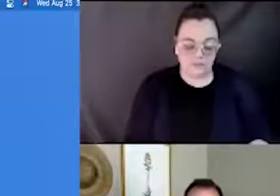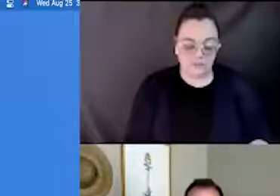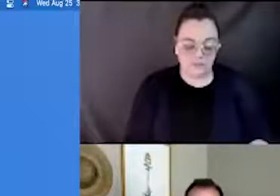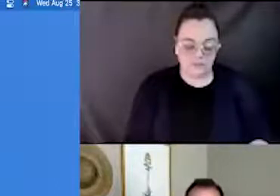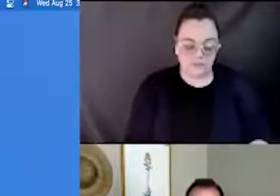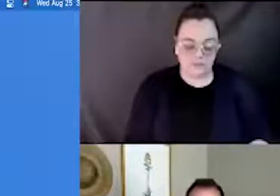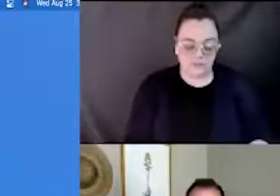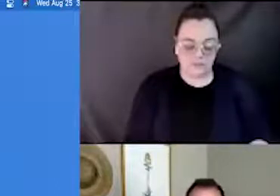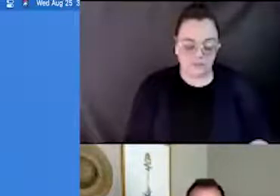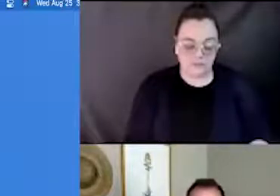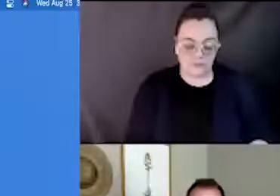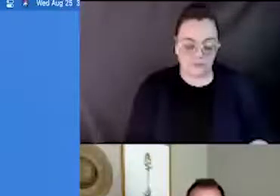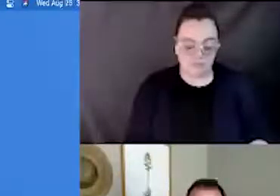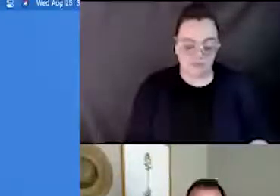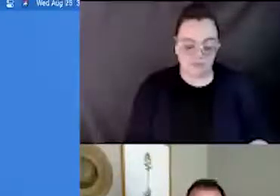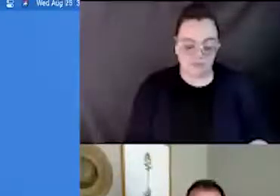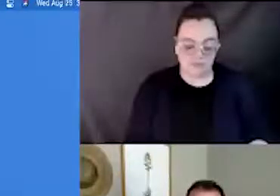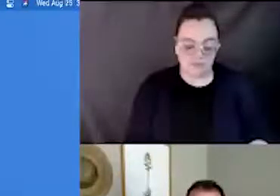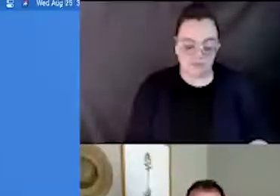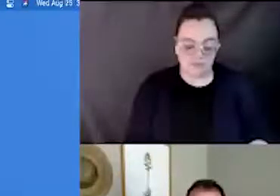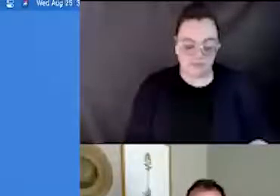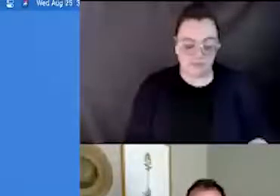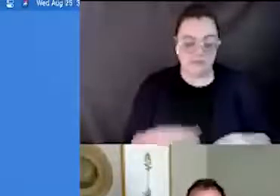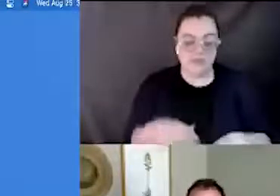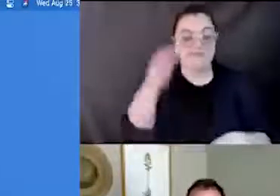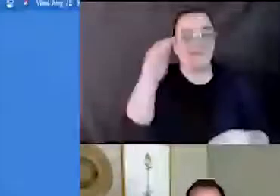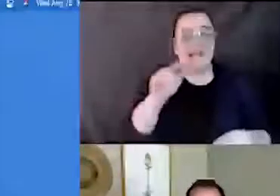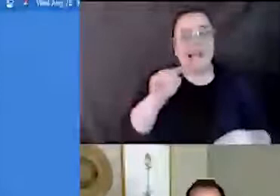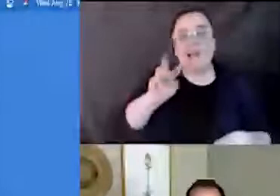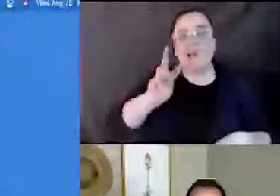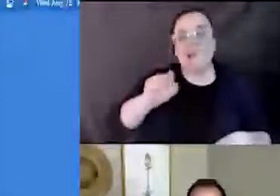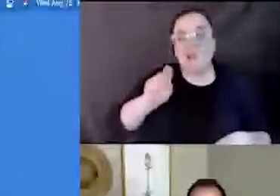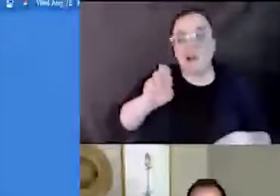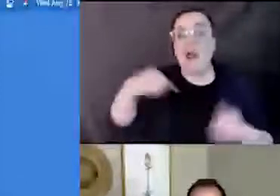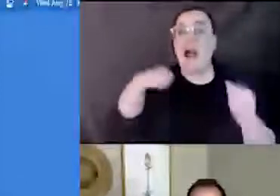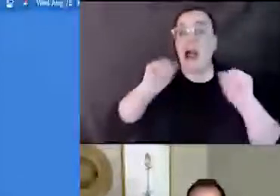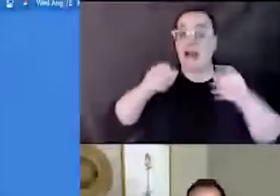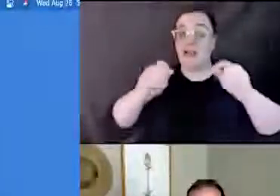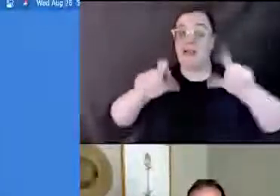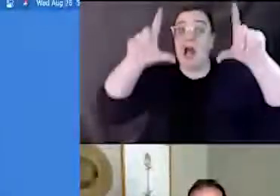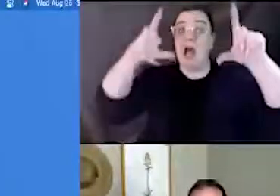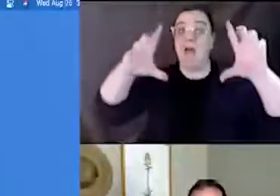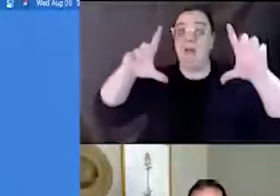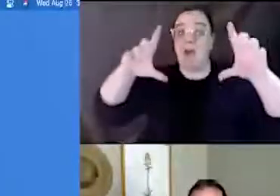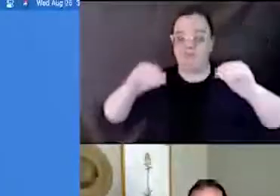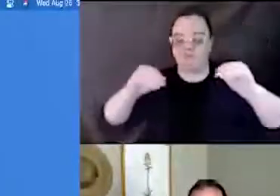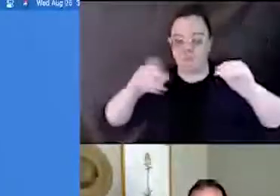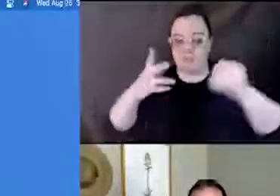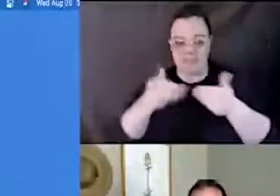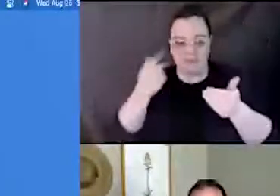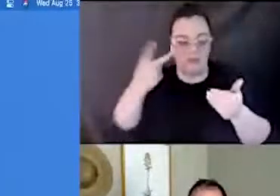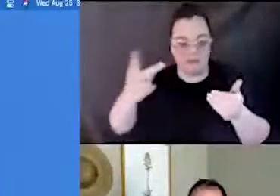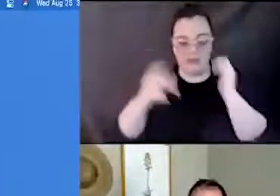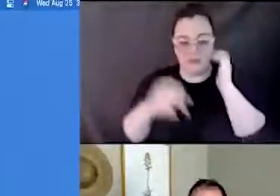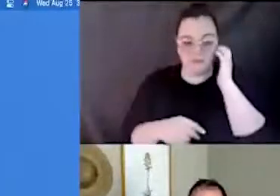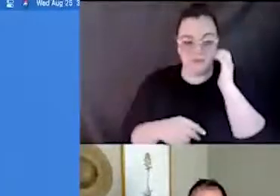section down here is the Twitter content. Now I can collapse these, the Instagram content. Now I can collapse these sections,